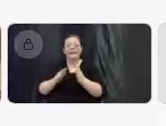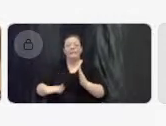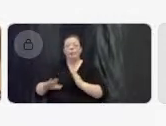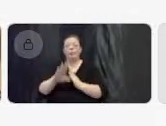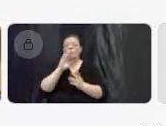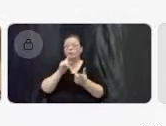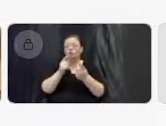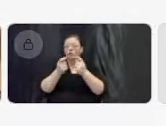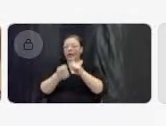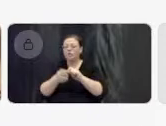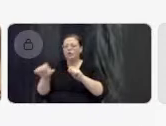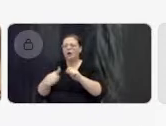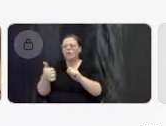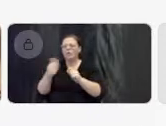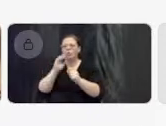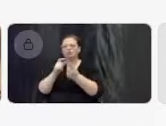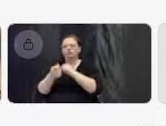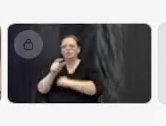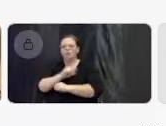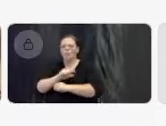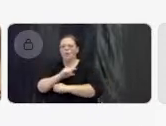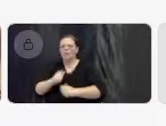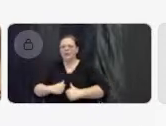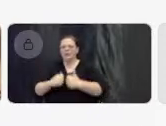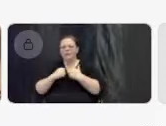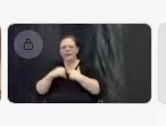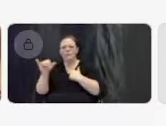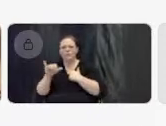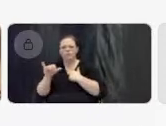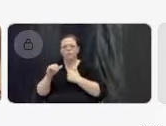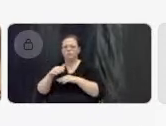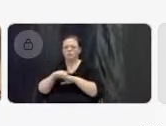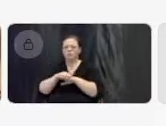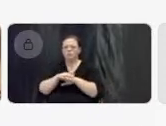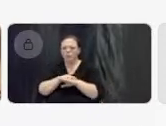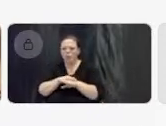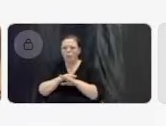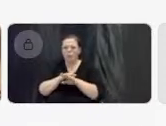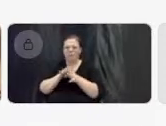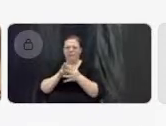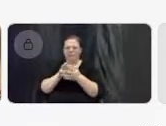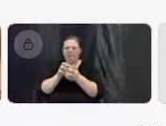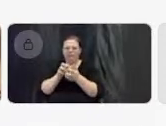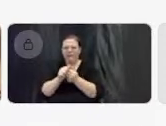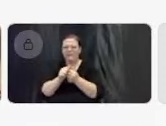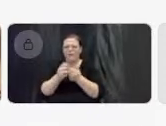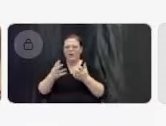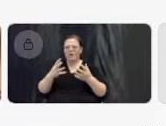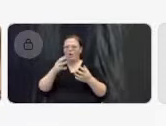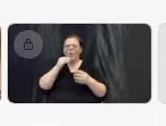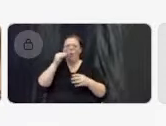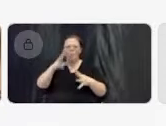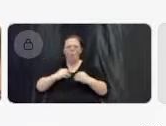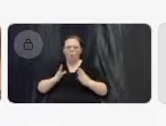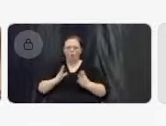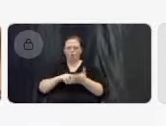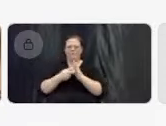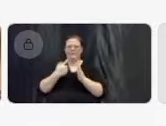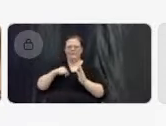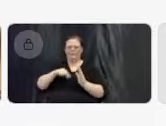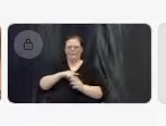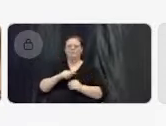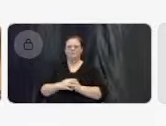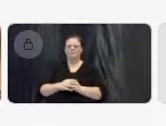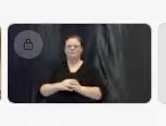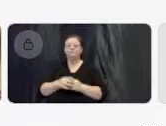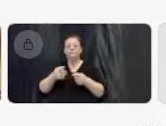will change the quality of life as we know it, slowly eroding what home ownership means to us. As